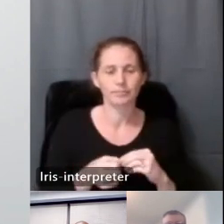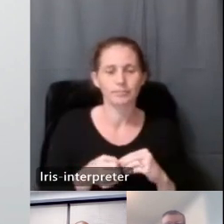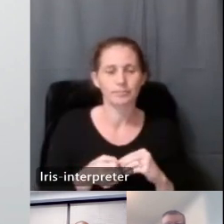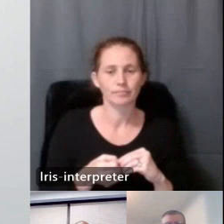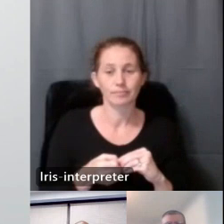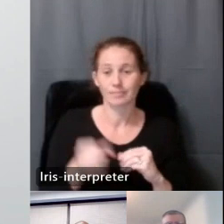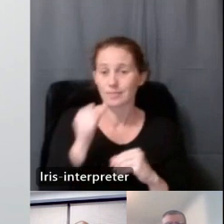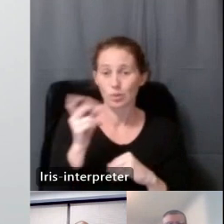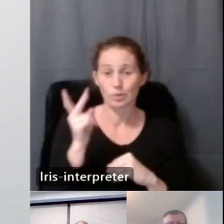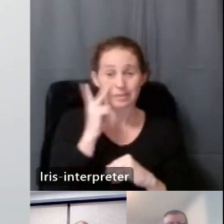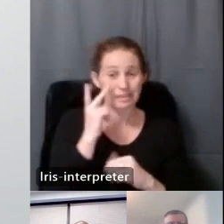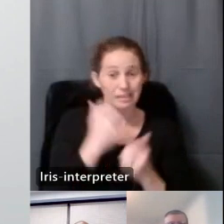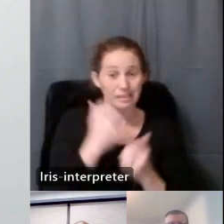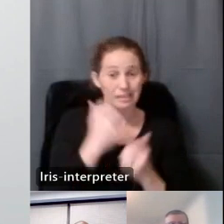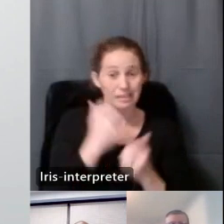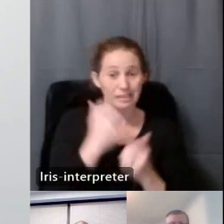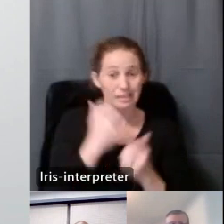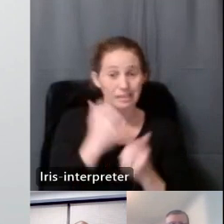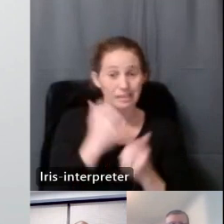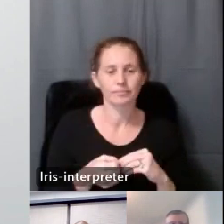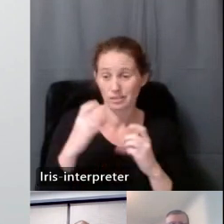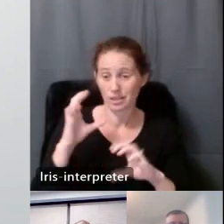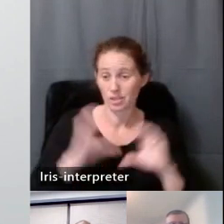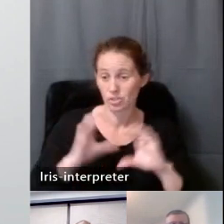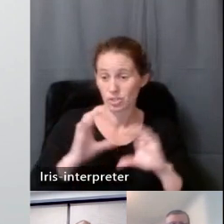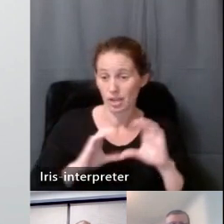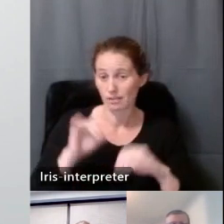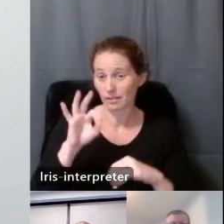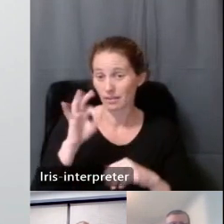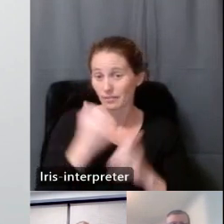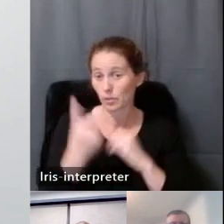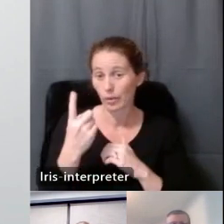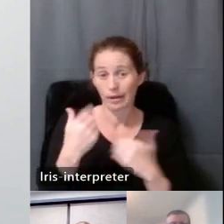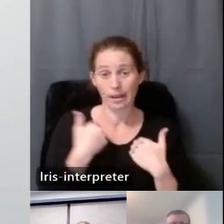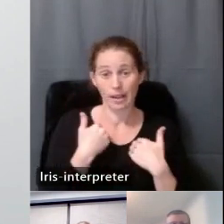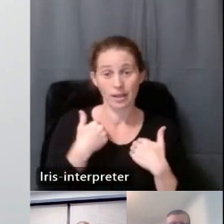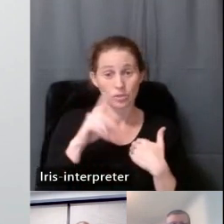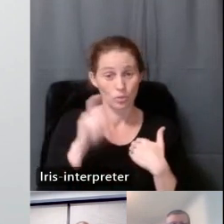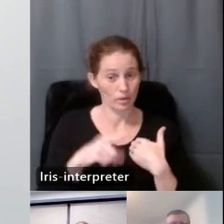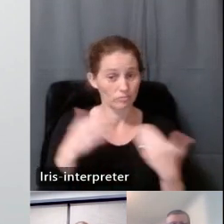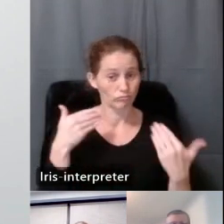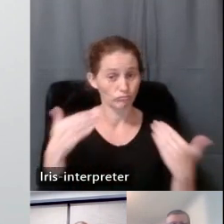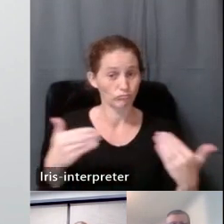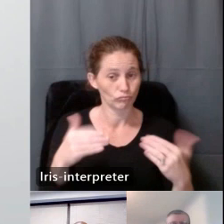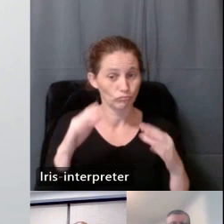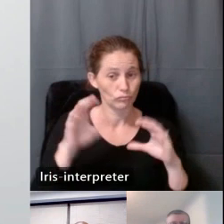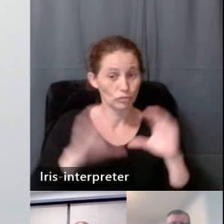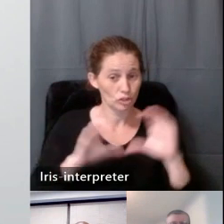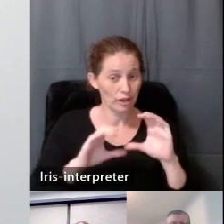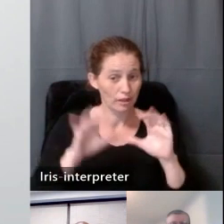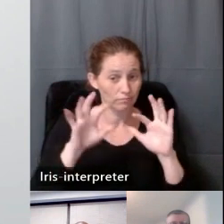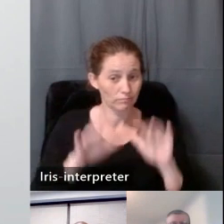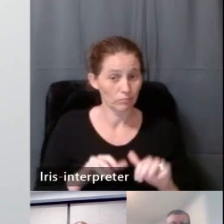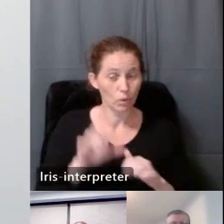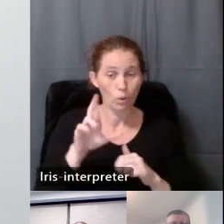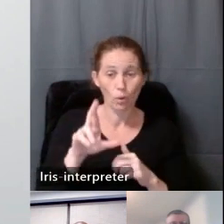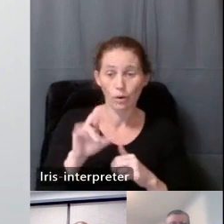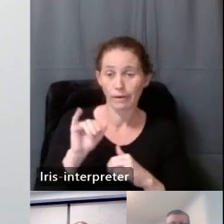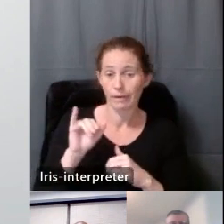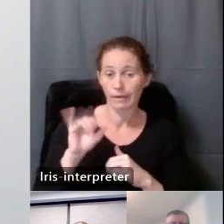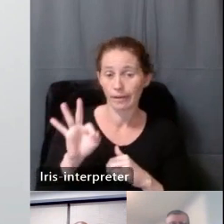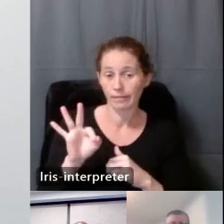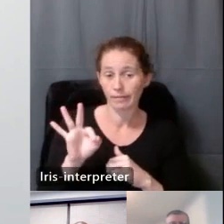don't see any questions in the chat. If anyone has a question, you can feel free to put it in the chat now, or if